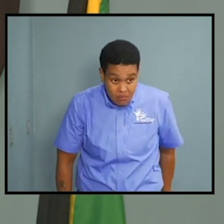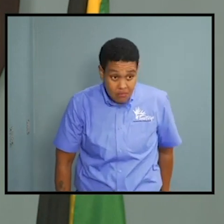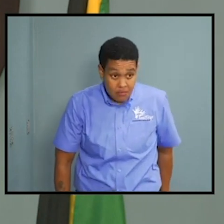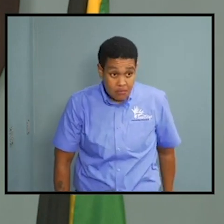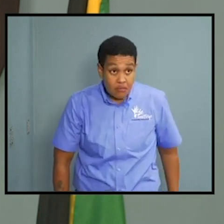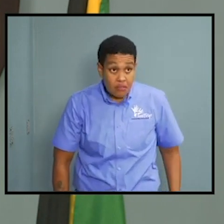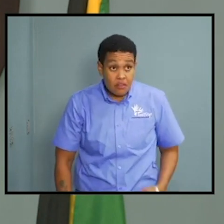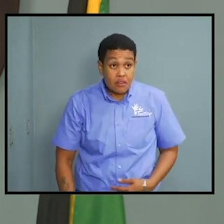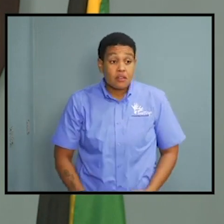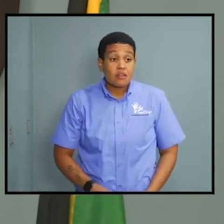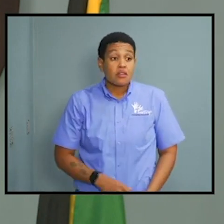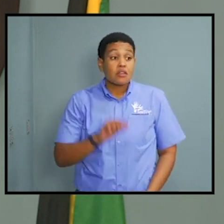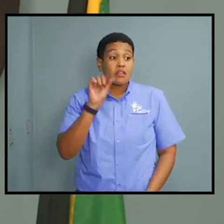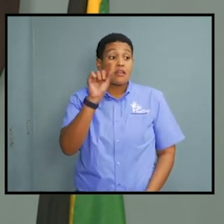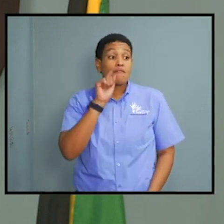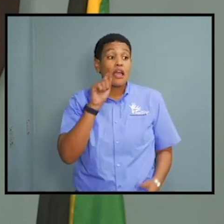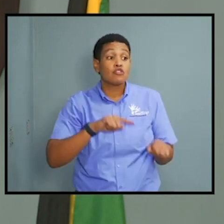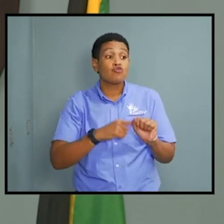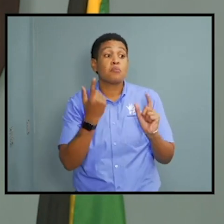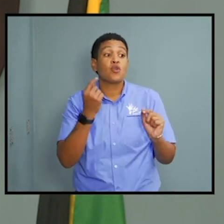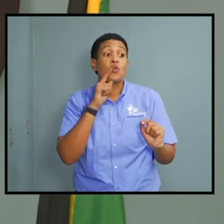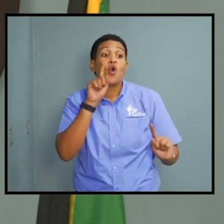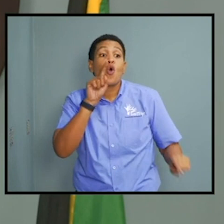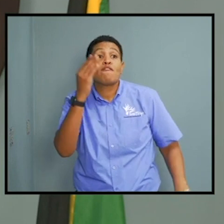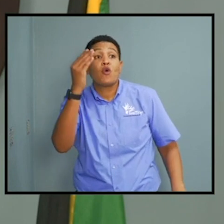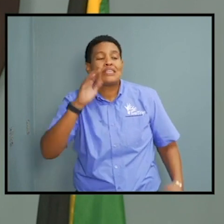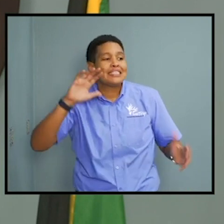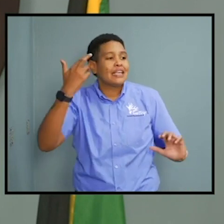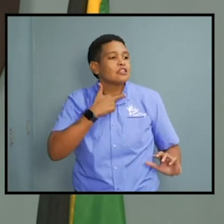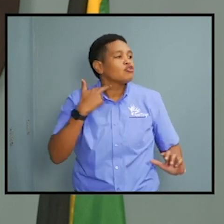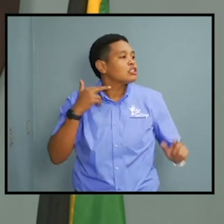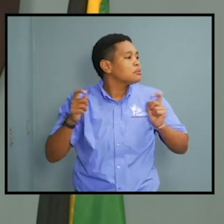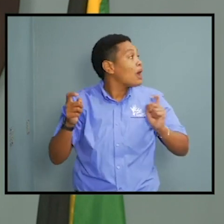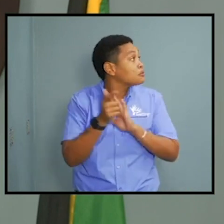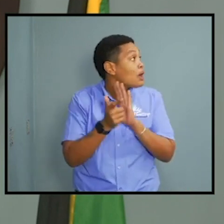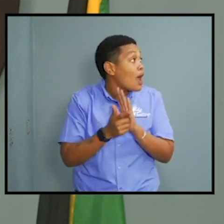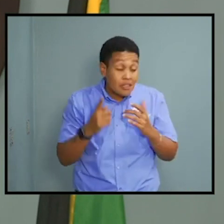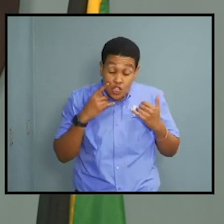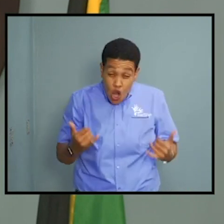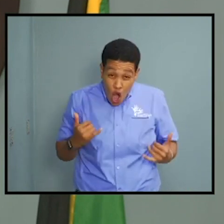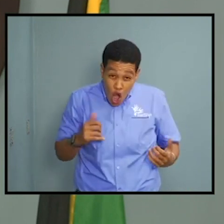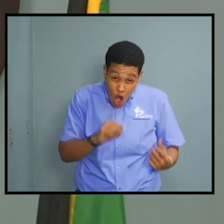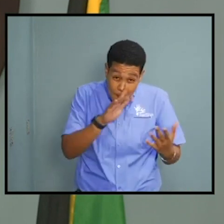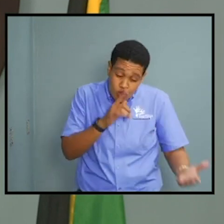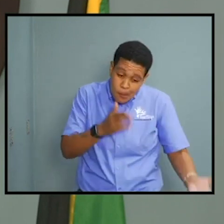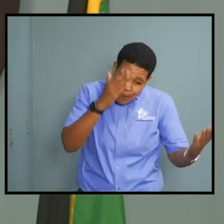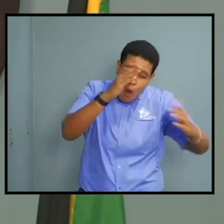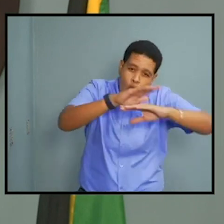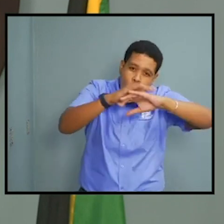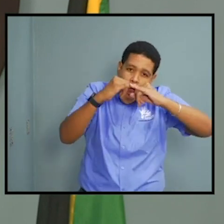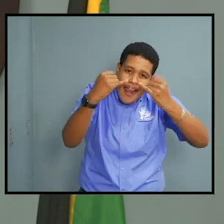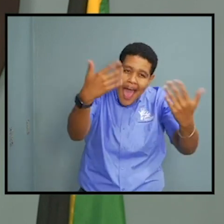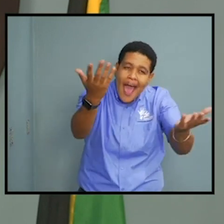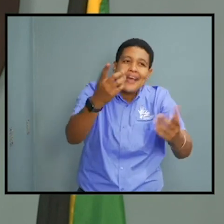Risk Management Act. Based on the proposal, the current approaches, which is the online,